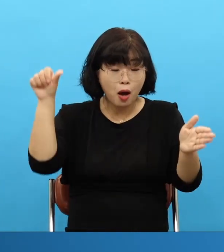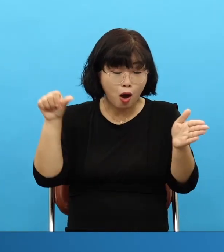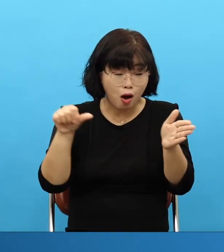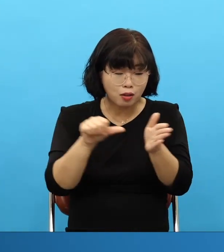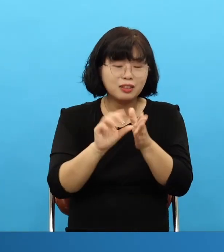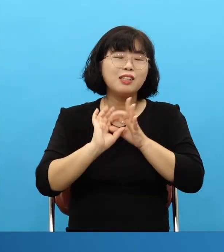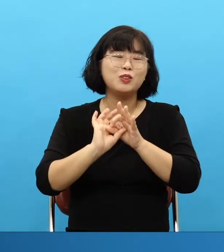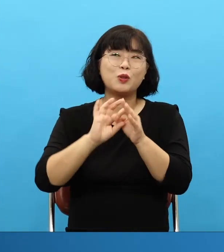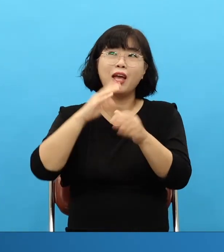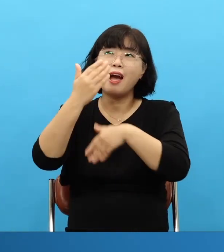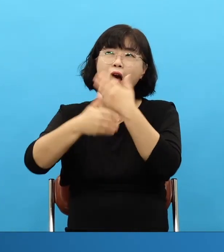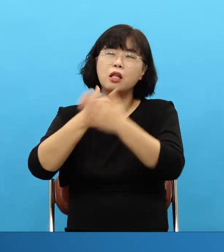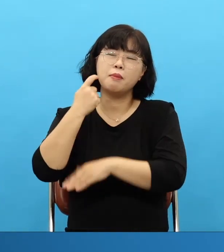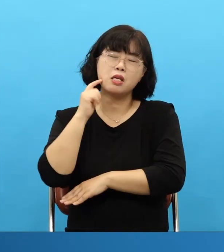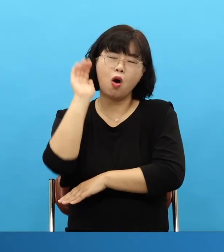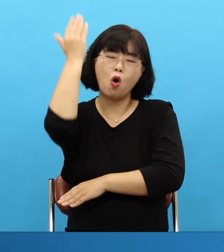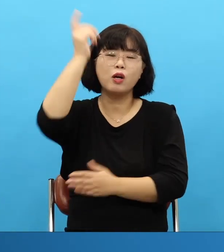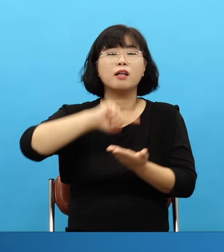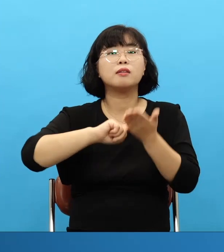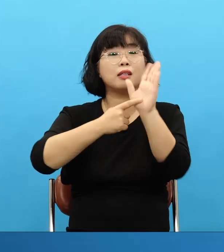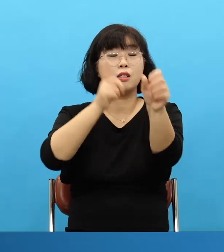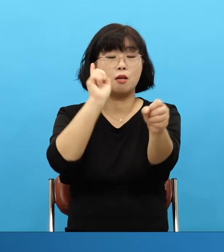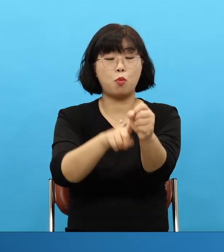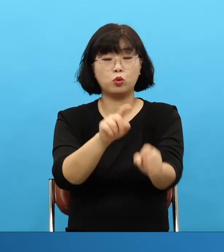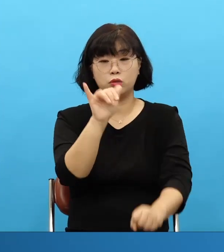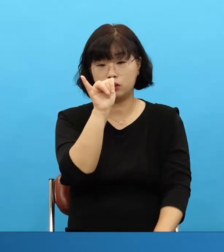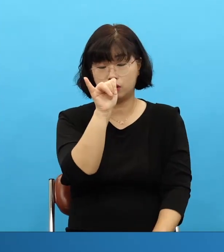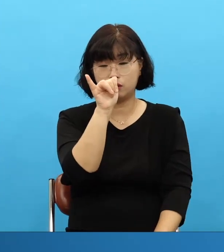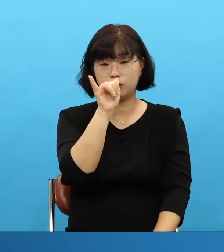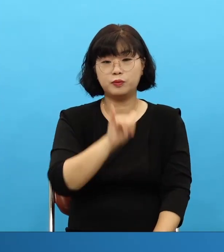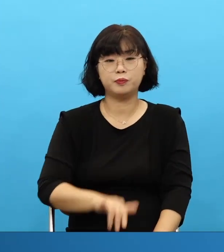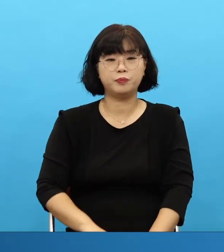absolutely reveal His glory through you.